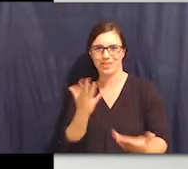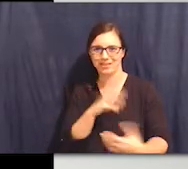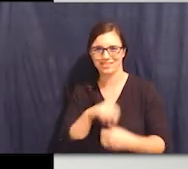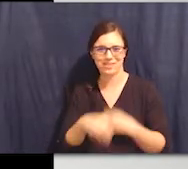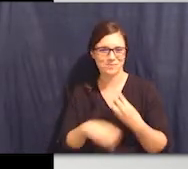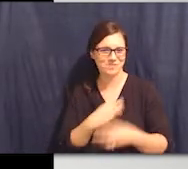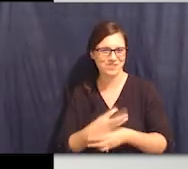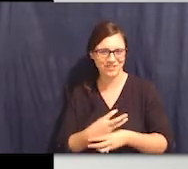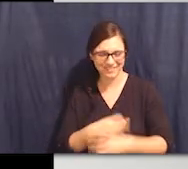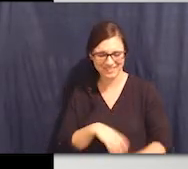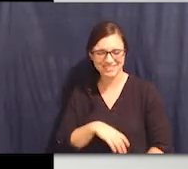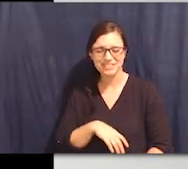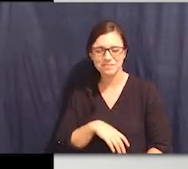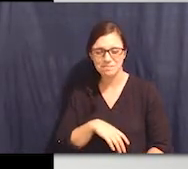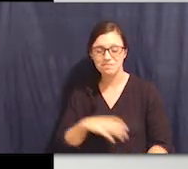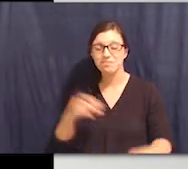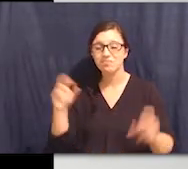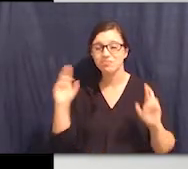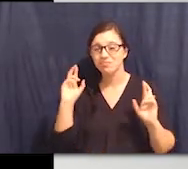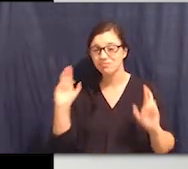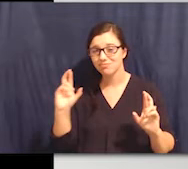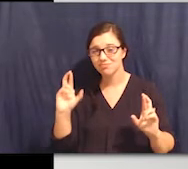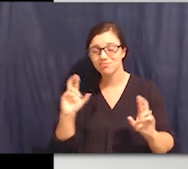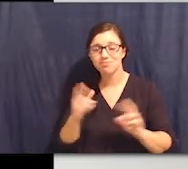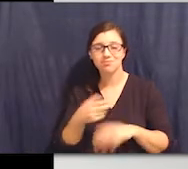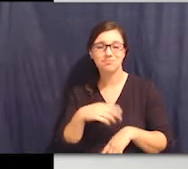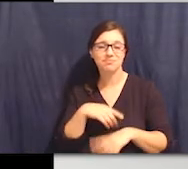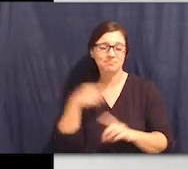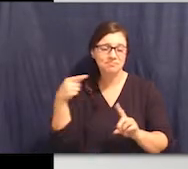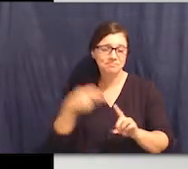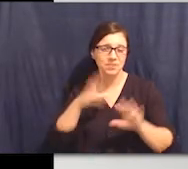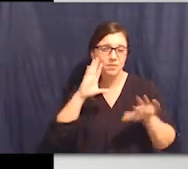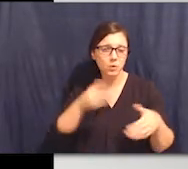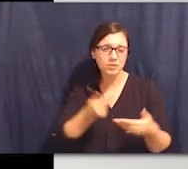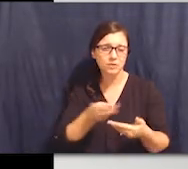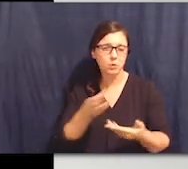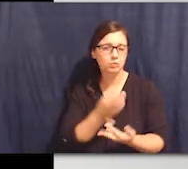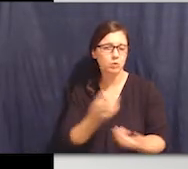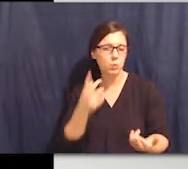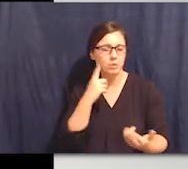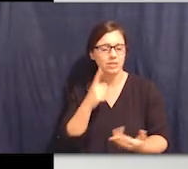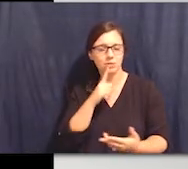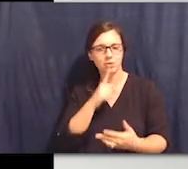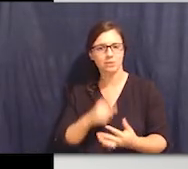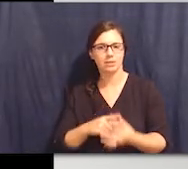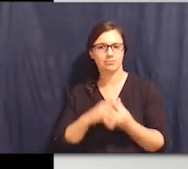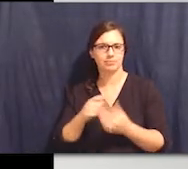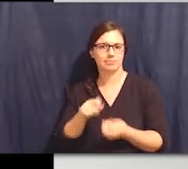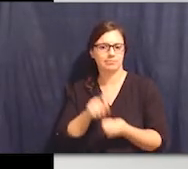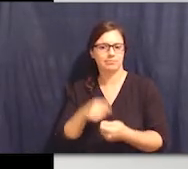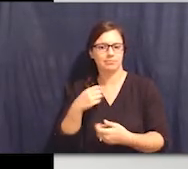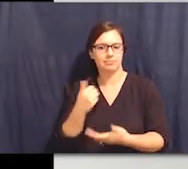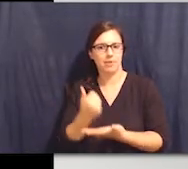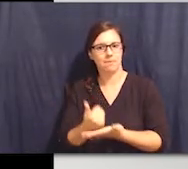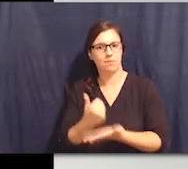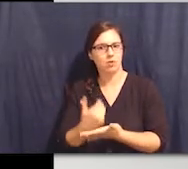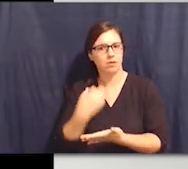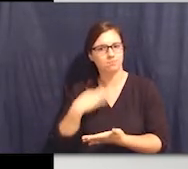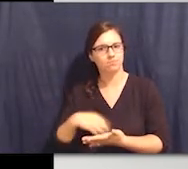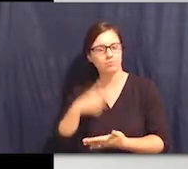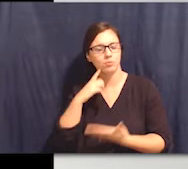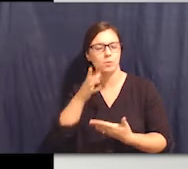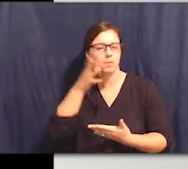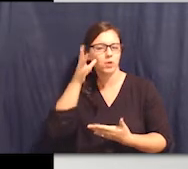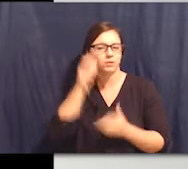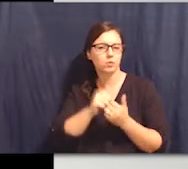the world, and then hopefully highlight some resources that I think will be especially useful for parents of students